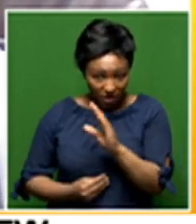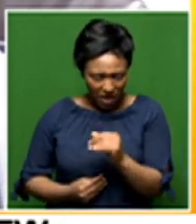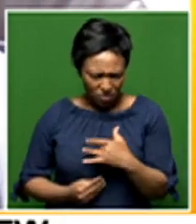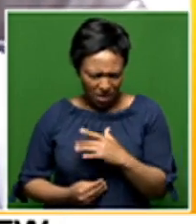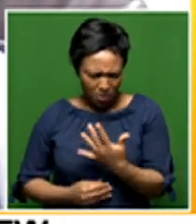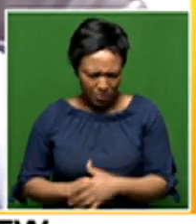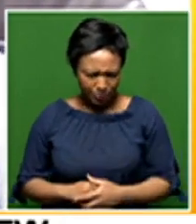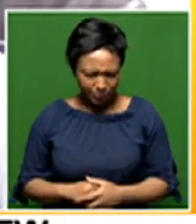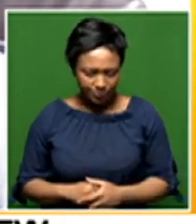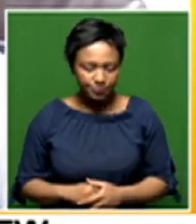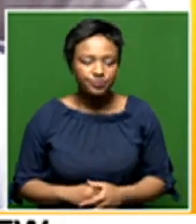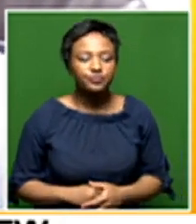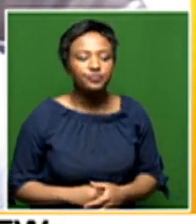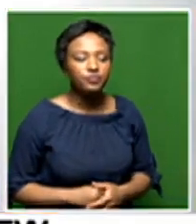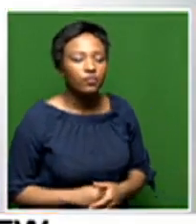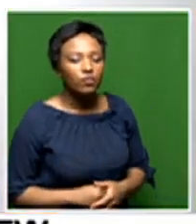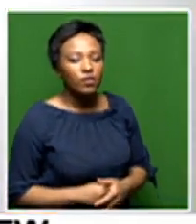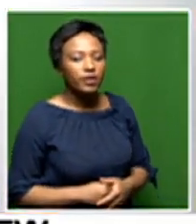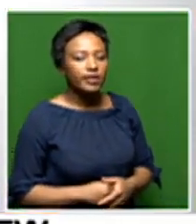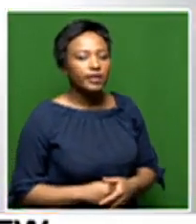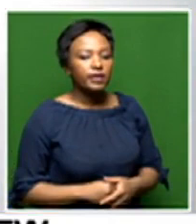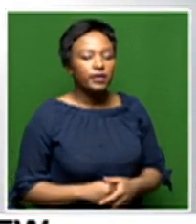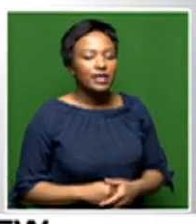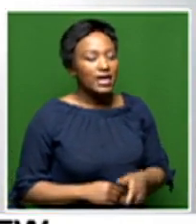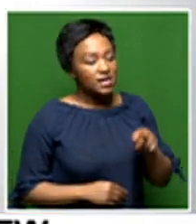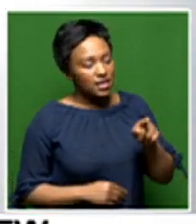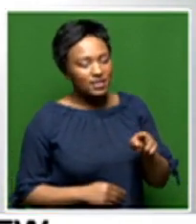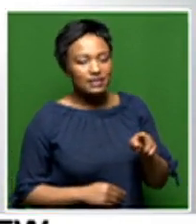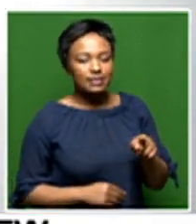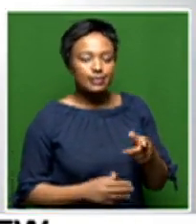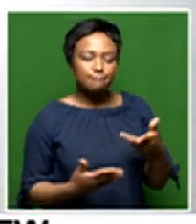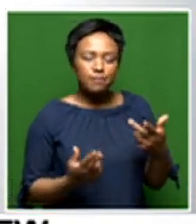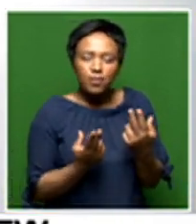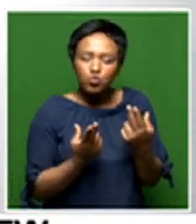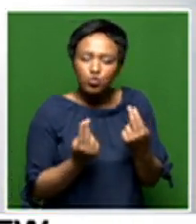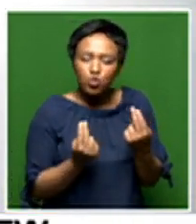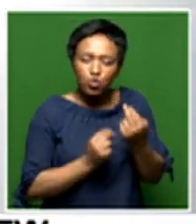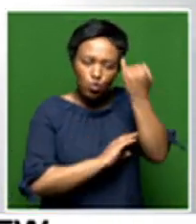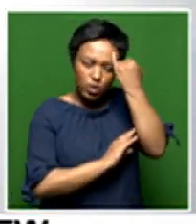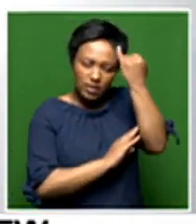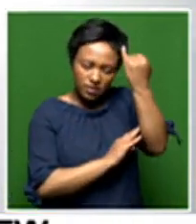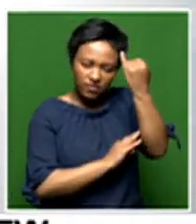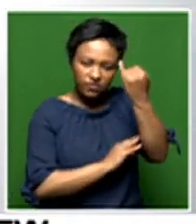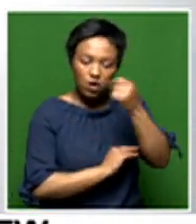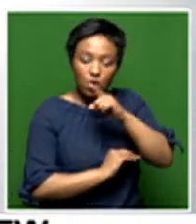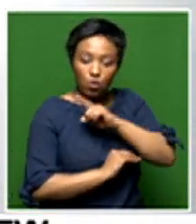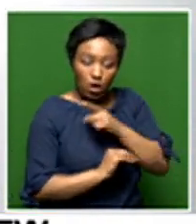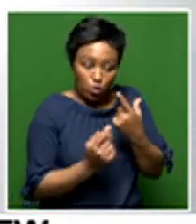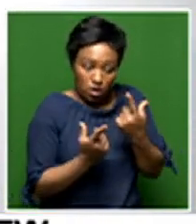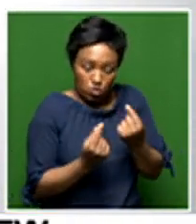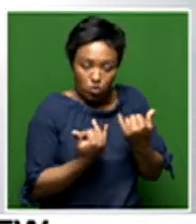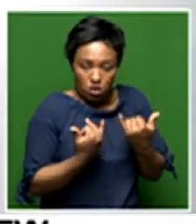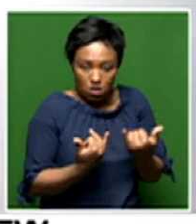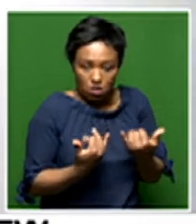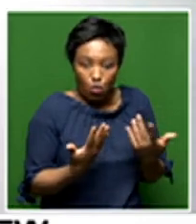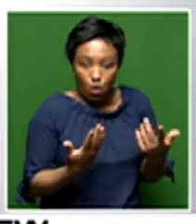Look, this is a novel initiative. It has never been done before. And it is being done because we